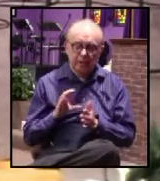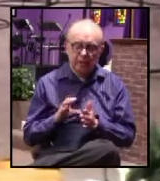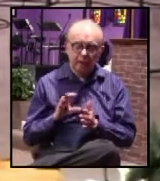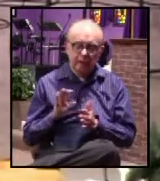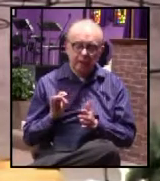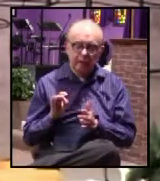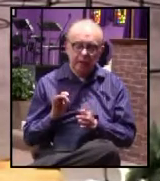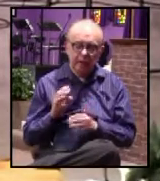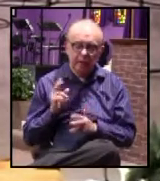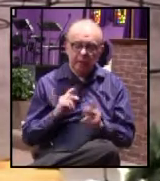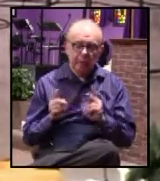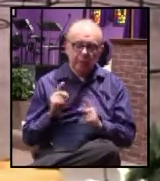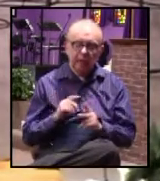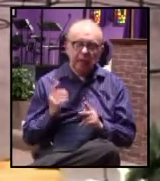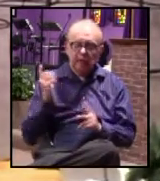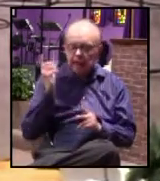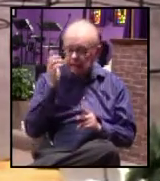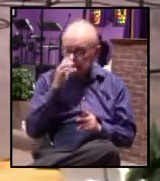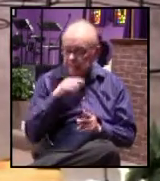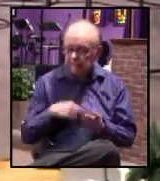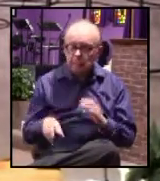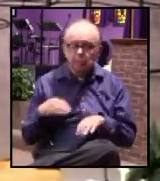2,880 people, guess what we would do?